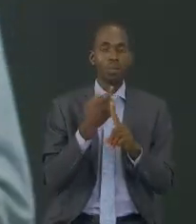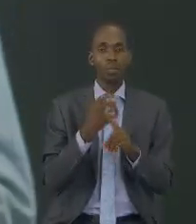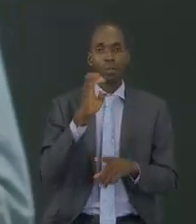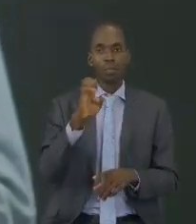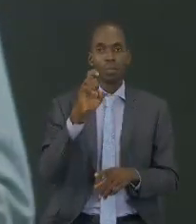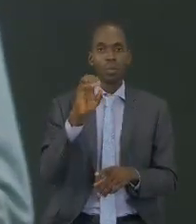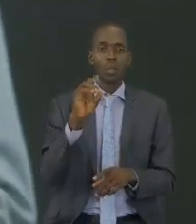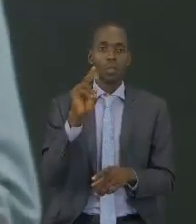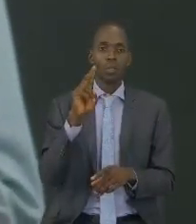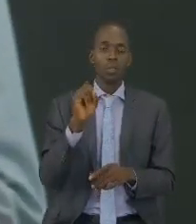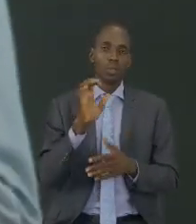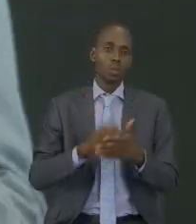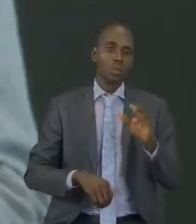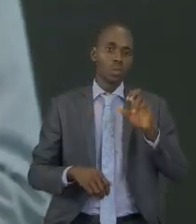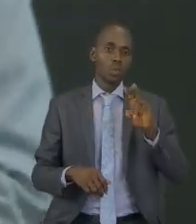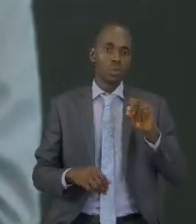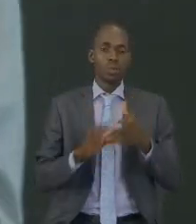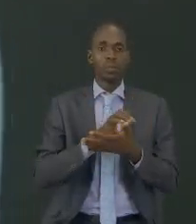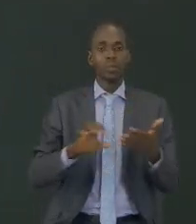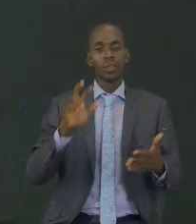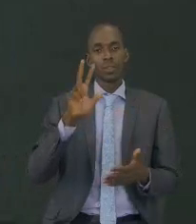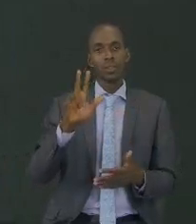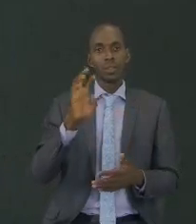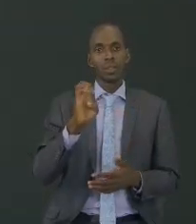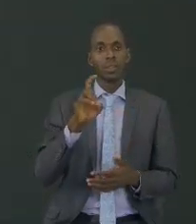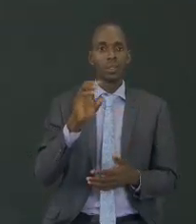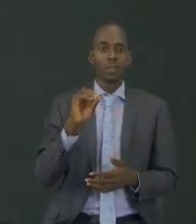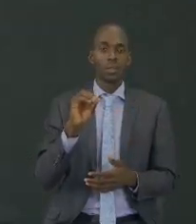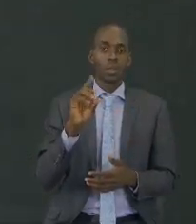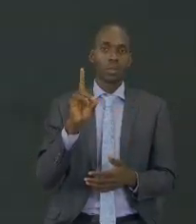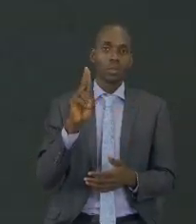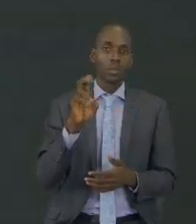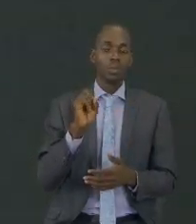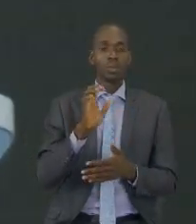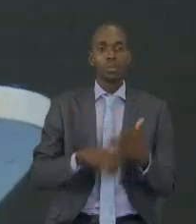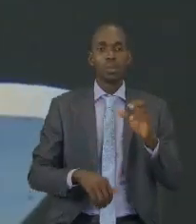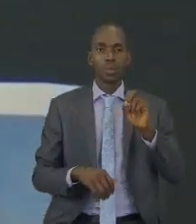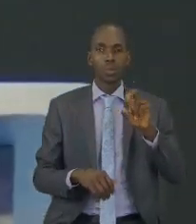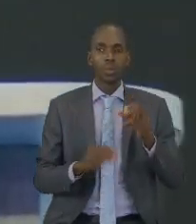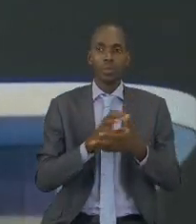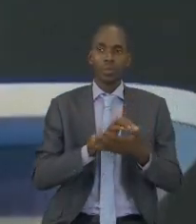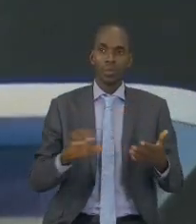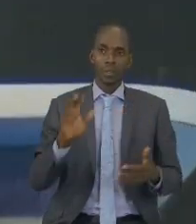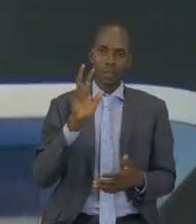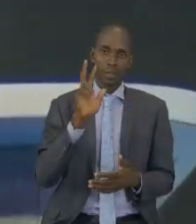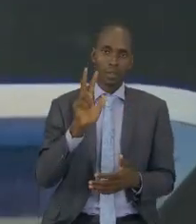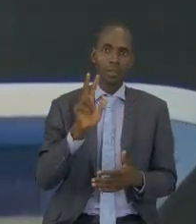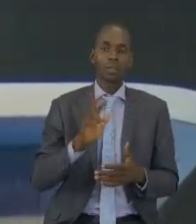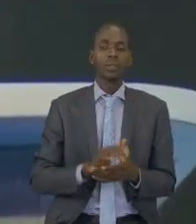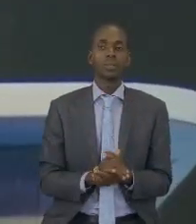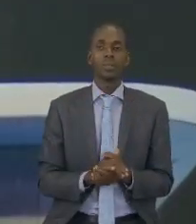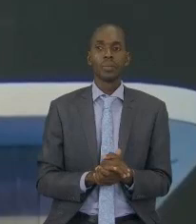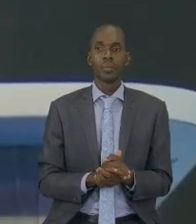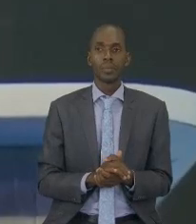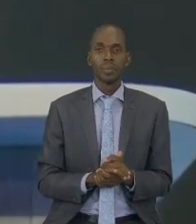12, and I'm reading from verse 3. Exodus chapter 12, we're reading from verse